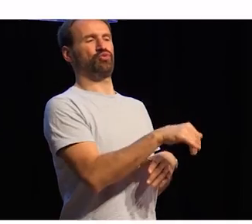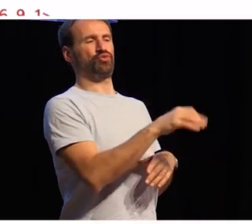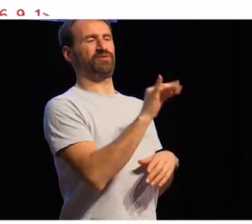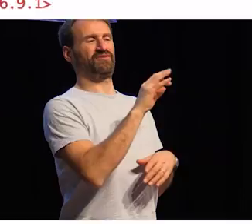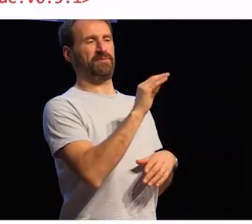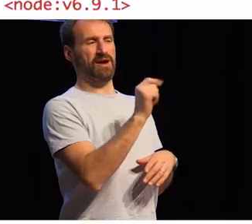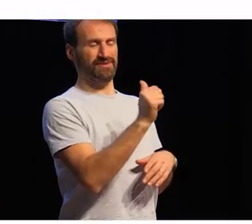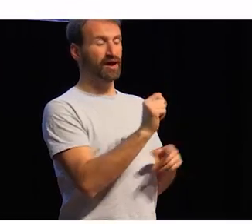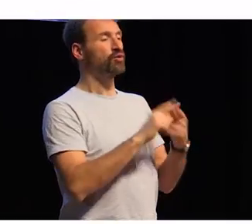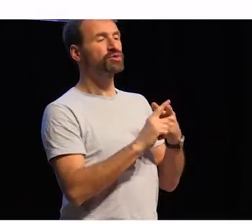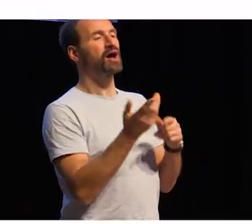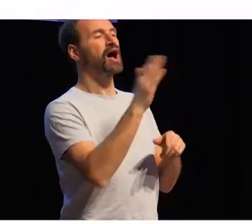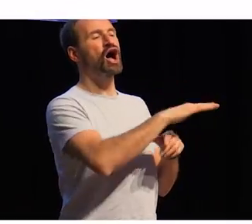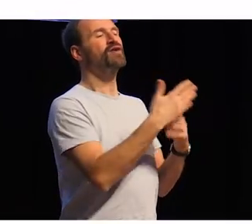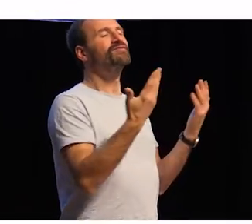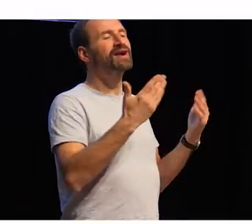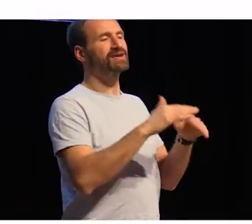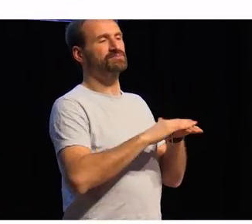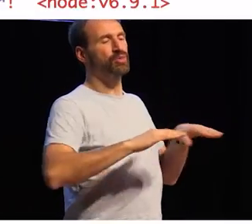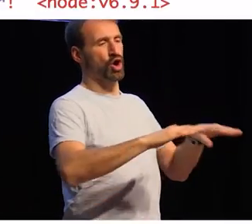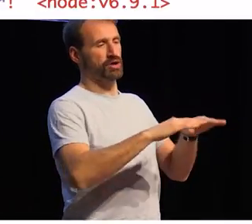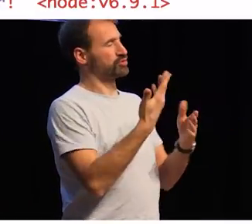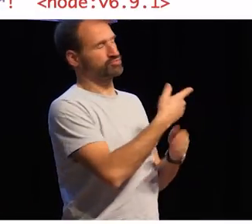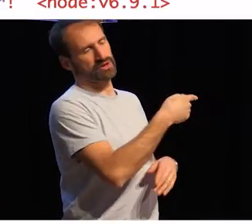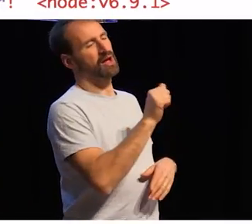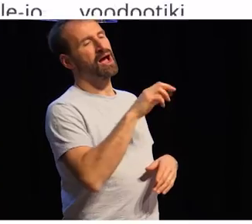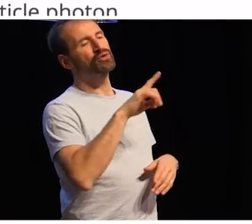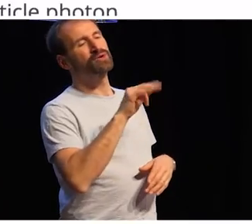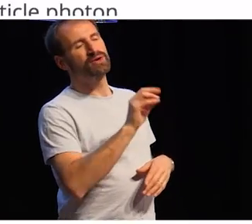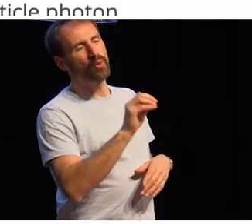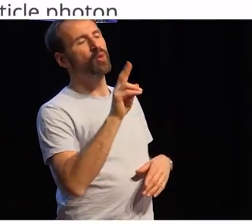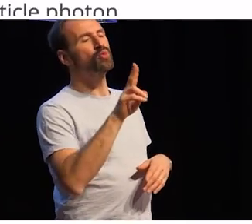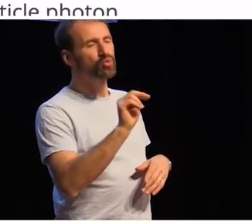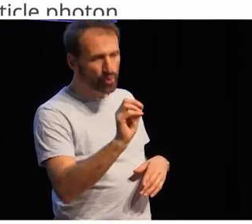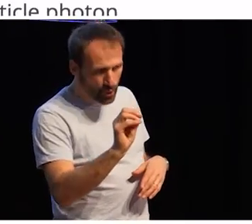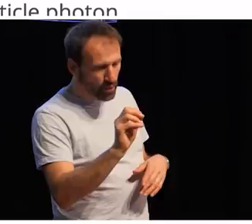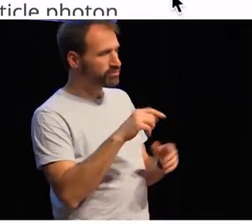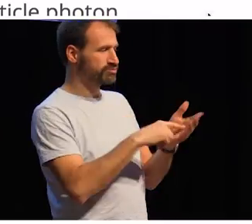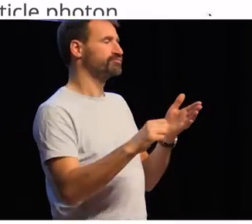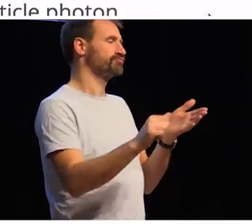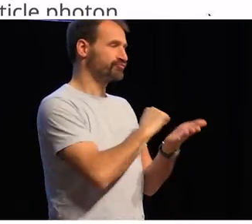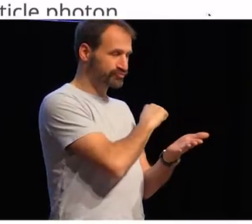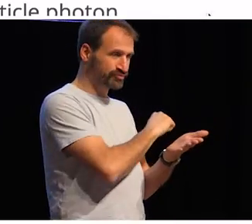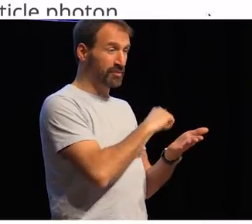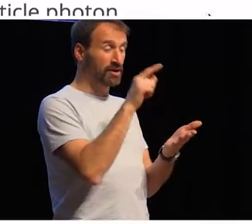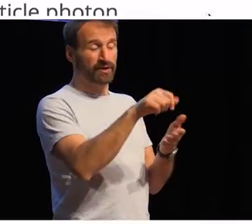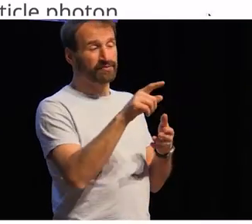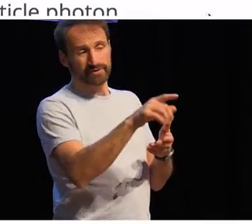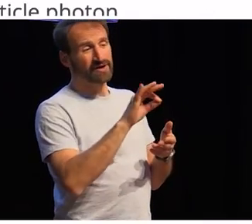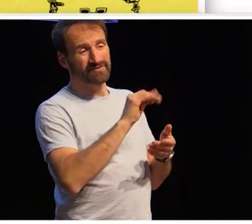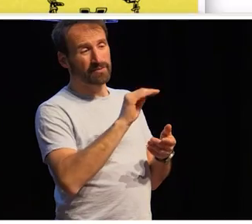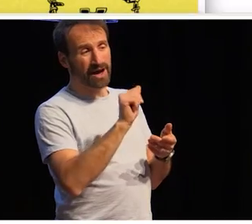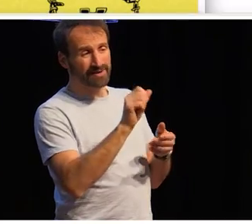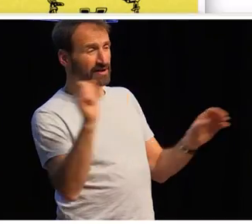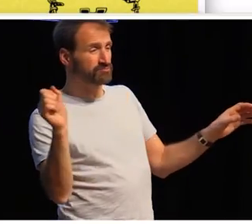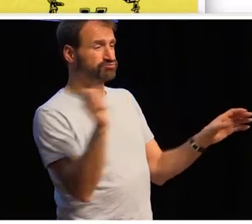case, you can say it's Uno or whatever. So use interchange and flash the Fermata onto your board of your choice and have fun